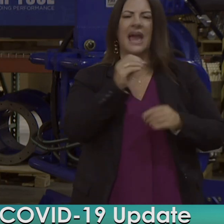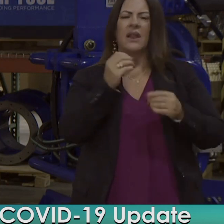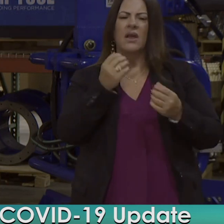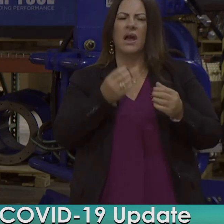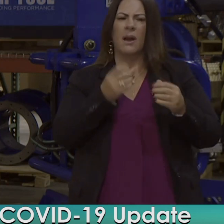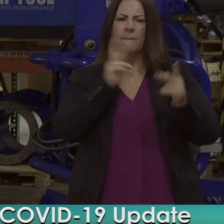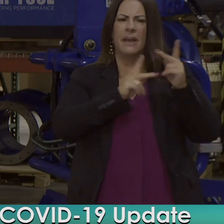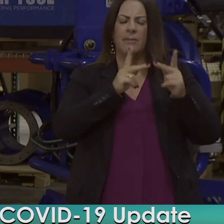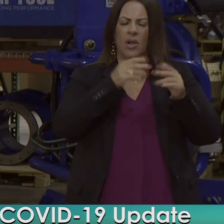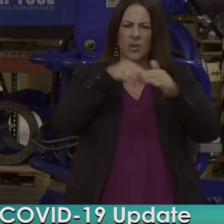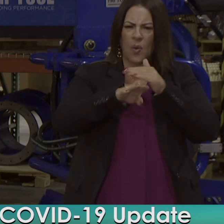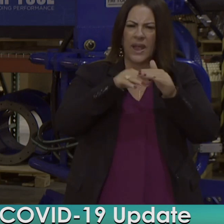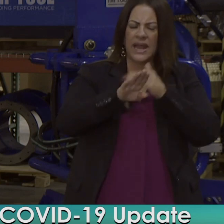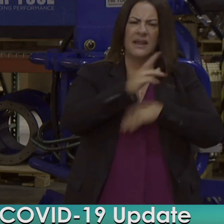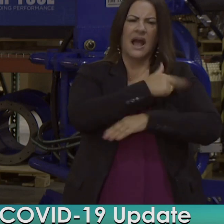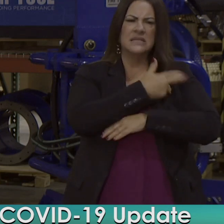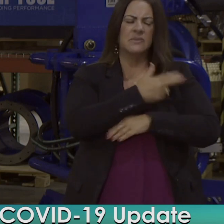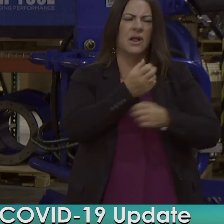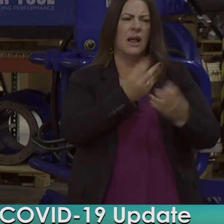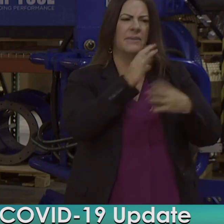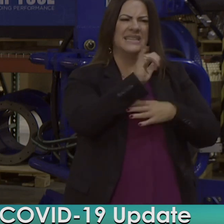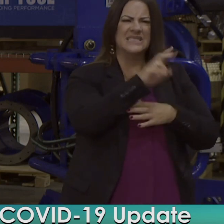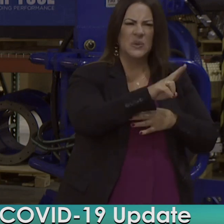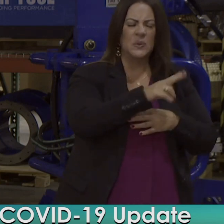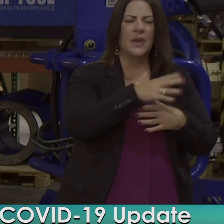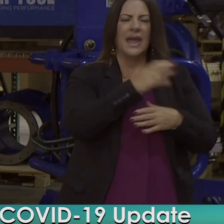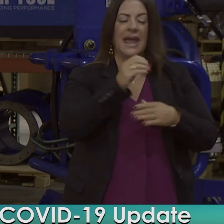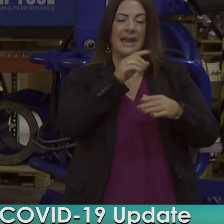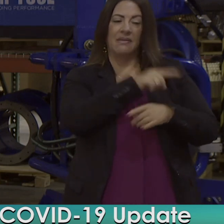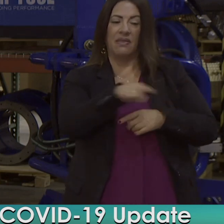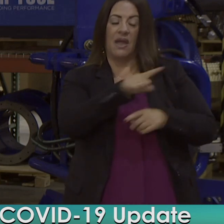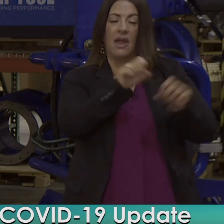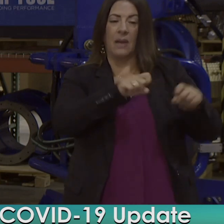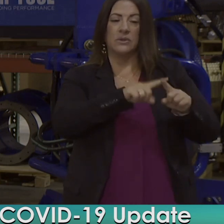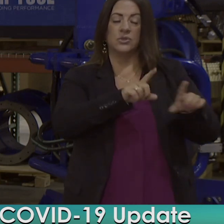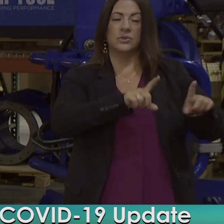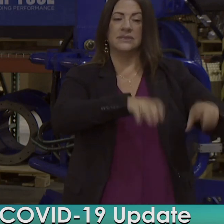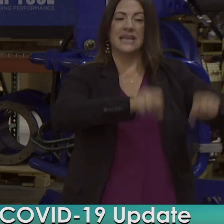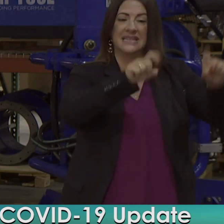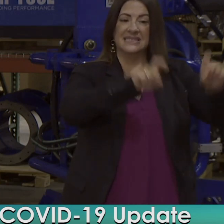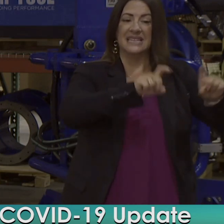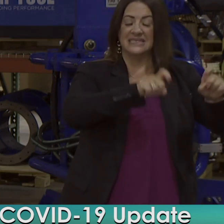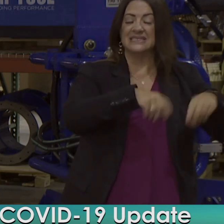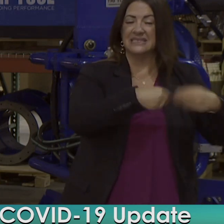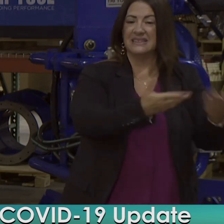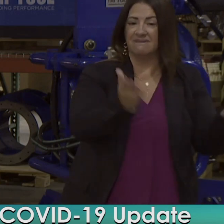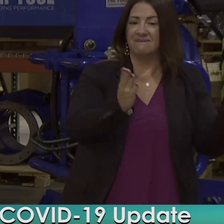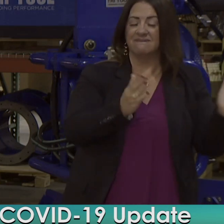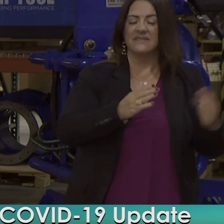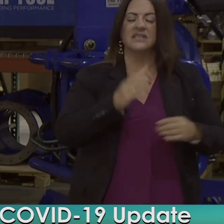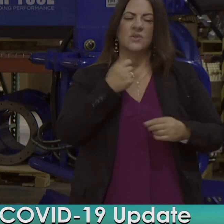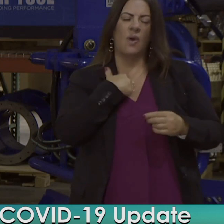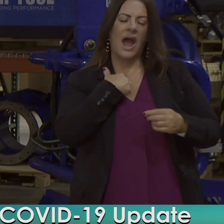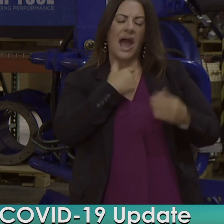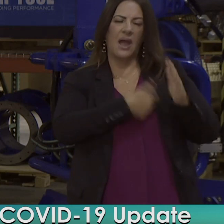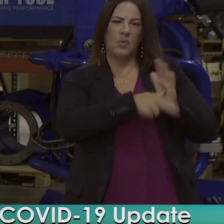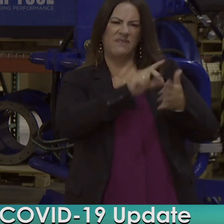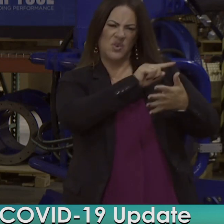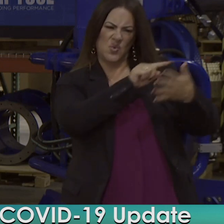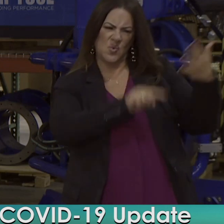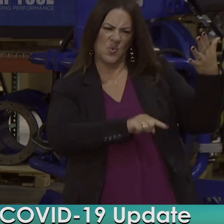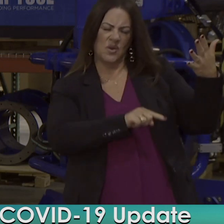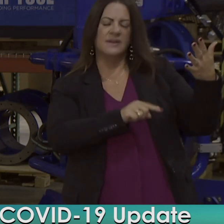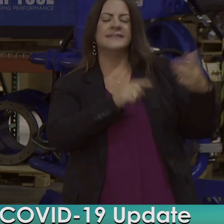an understanding of testing capacity. Those are sort of three simple areas in which we review in order to identify those